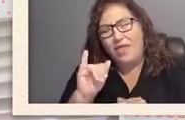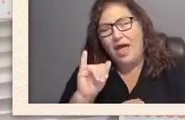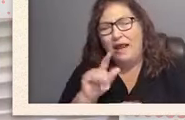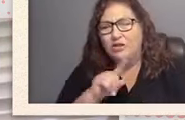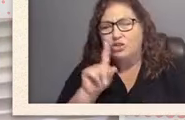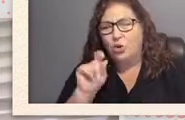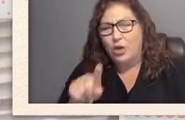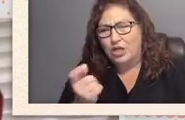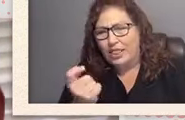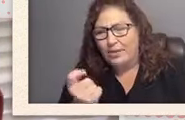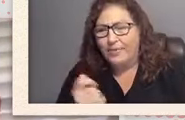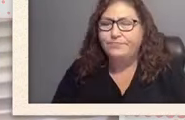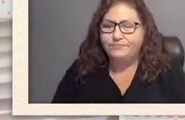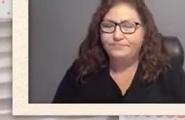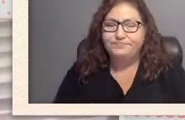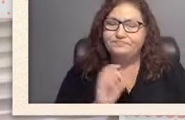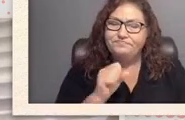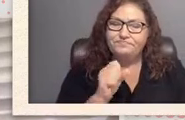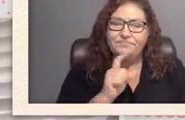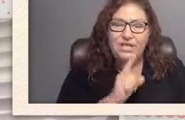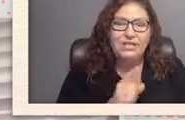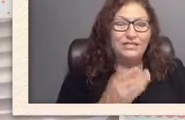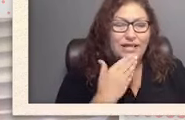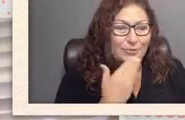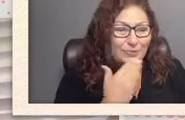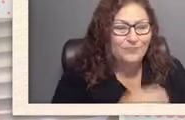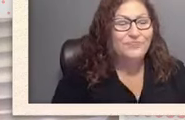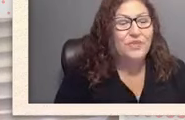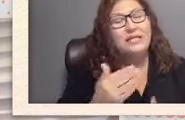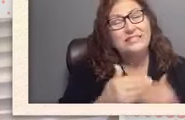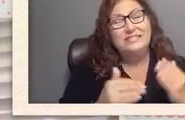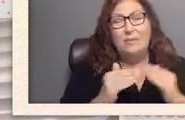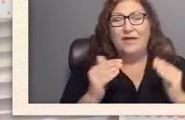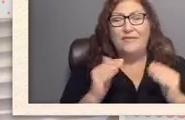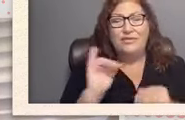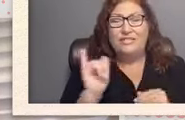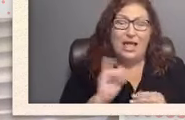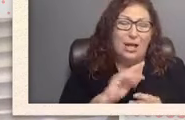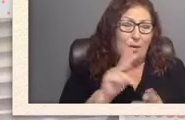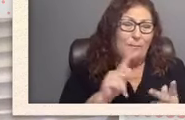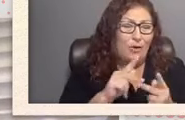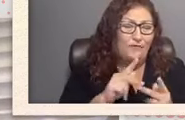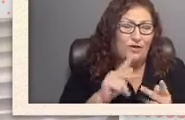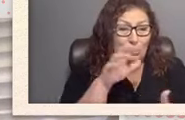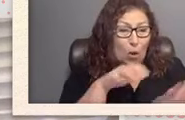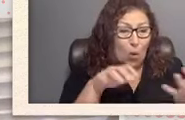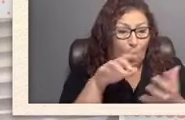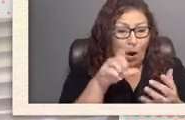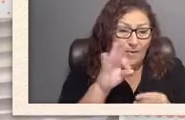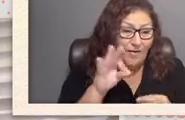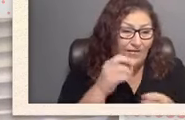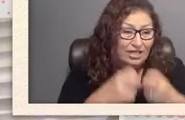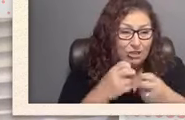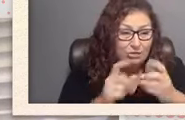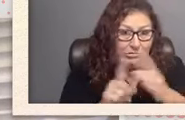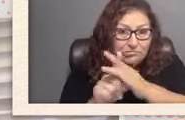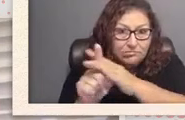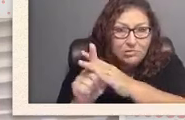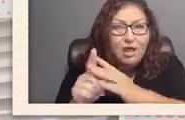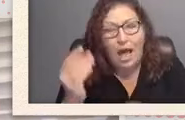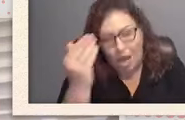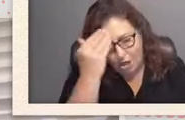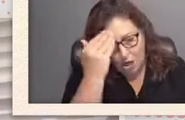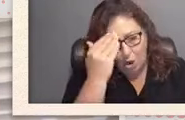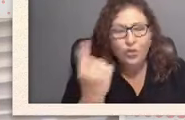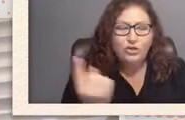you. You know, at some level, this is like a perfect storm of issues coming up, and I know there's always challenges